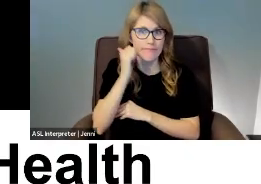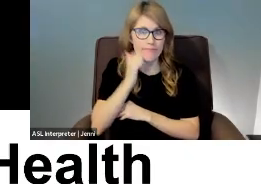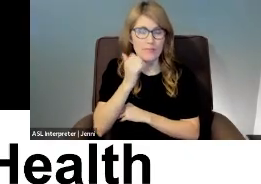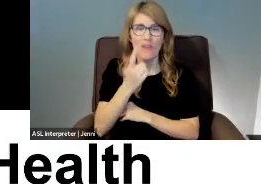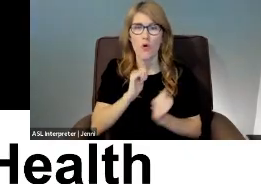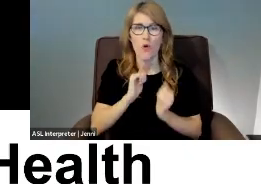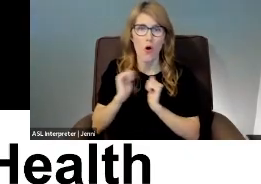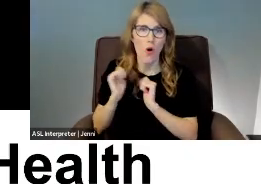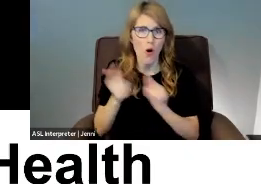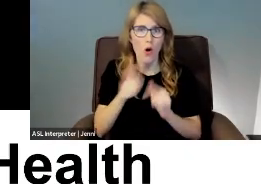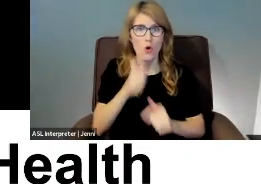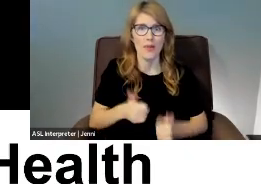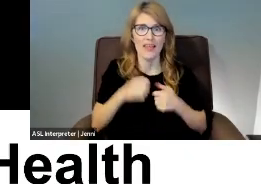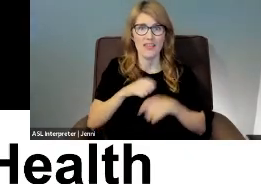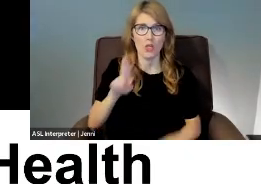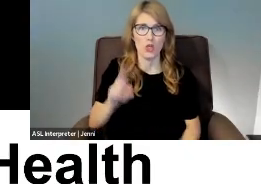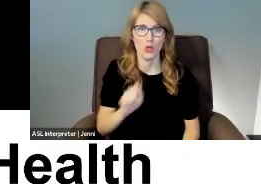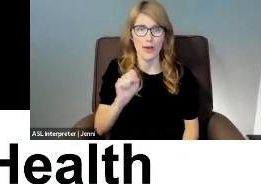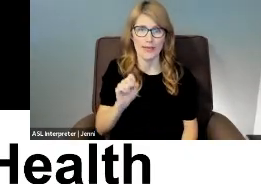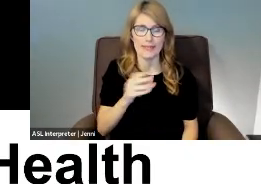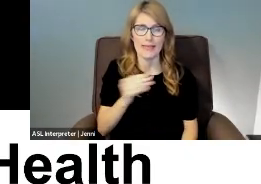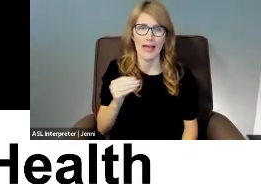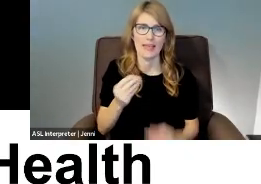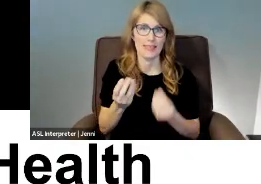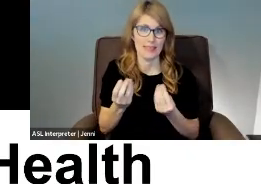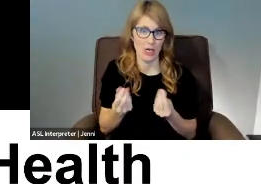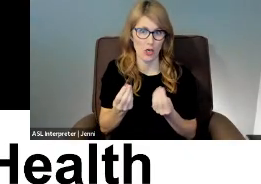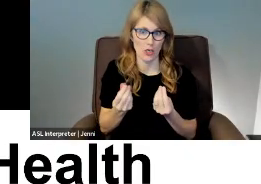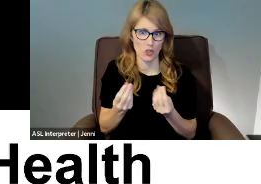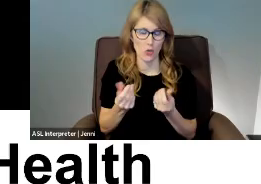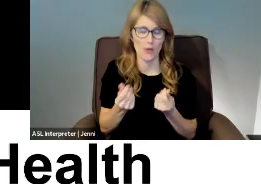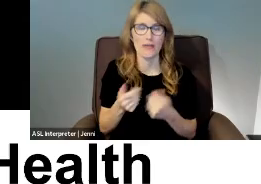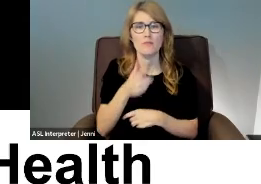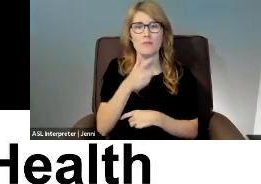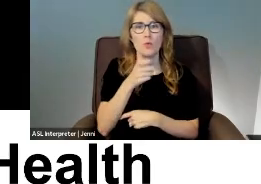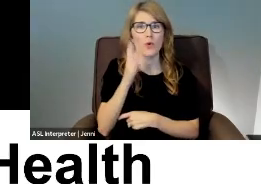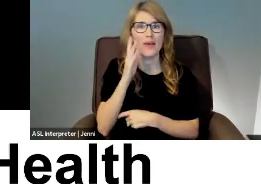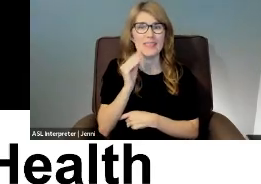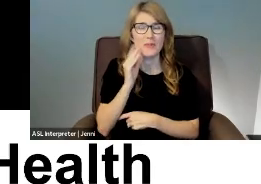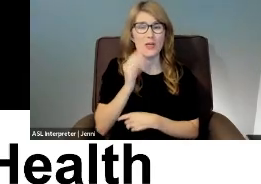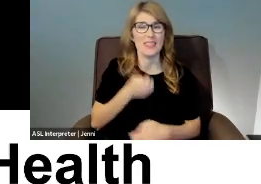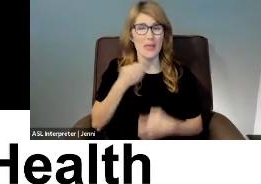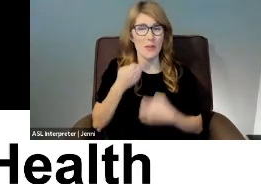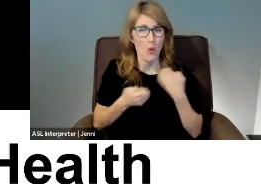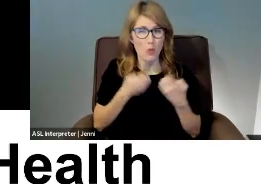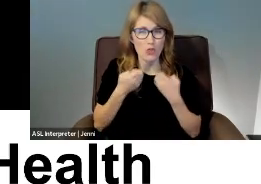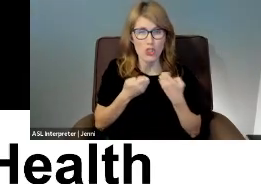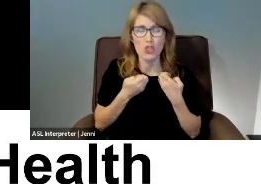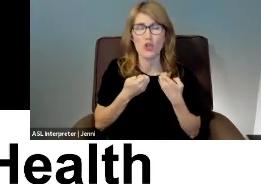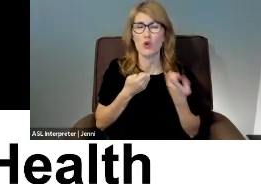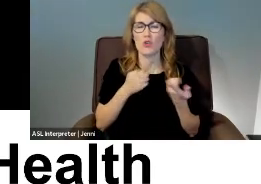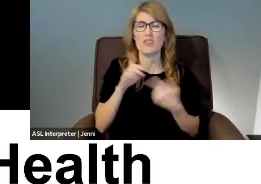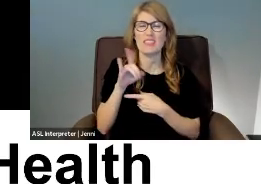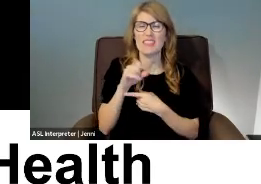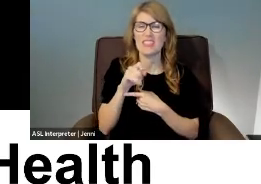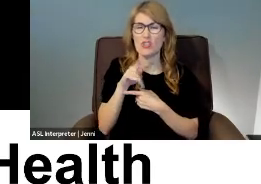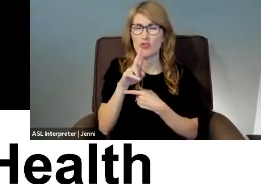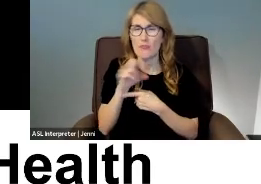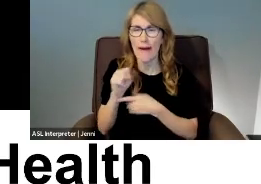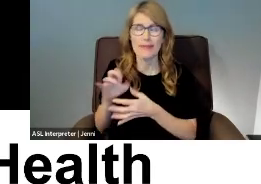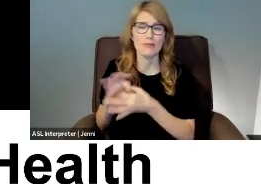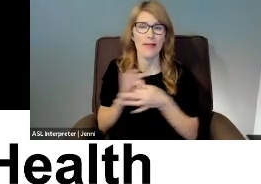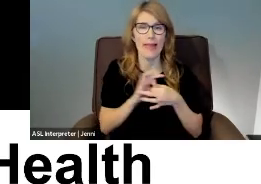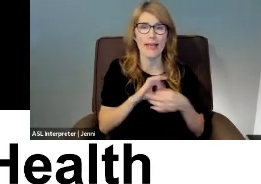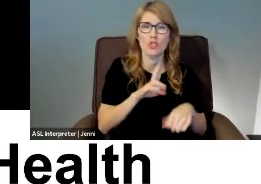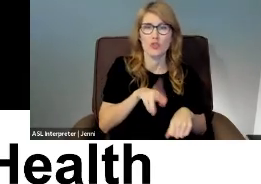residents in the U.S. and its territories who are experiencing emotional distress related to natural